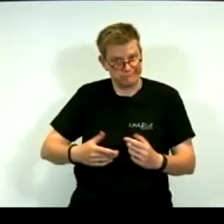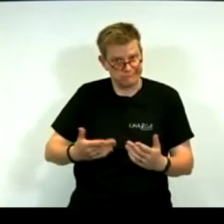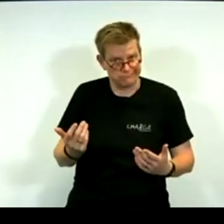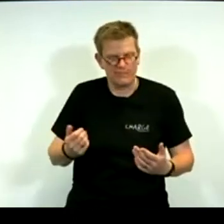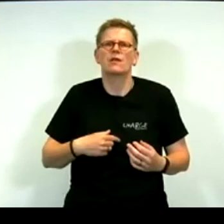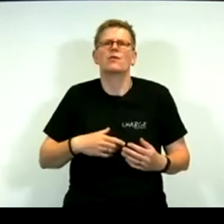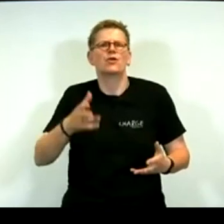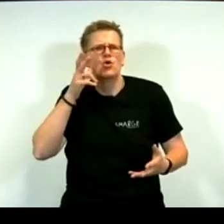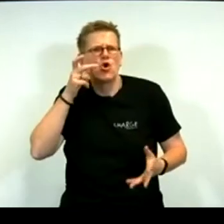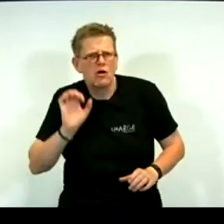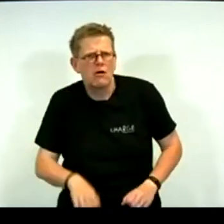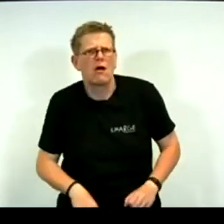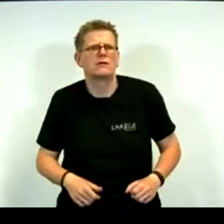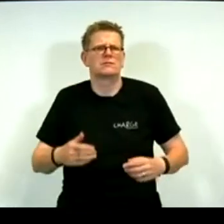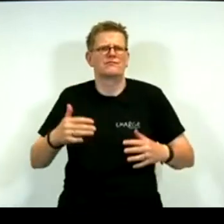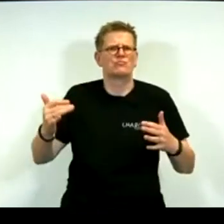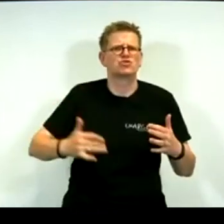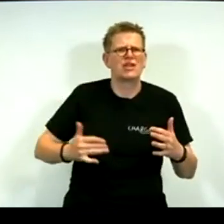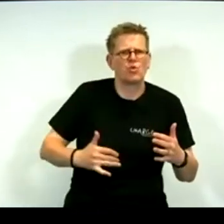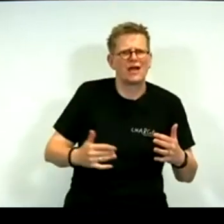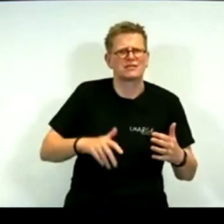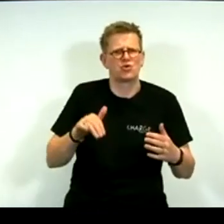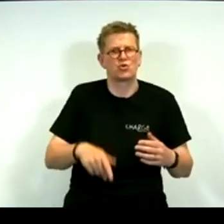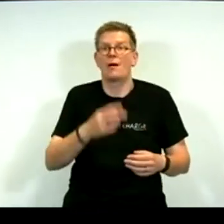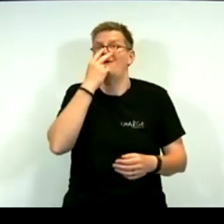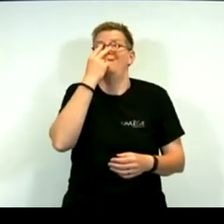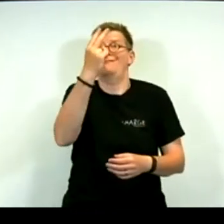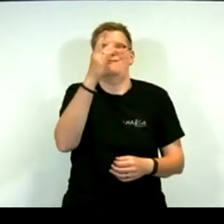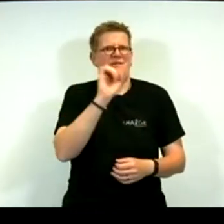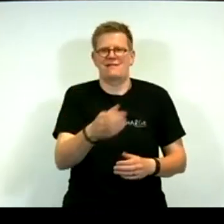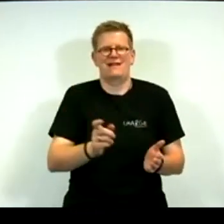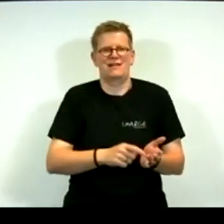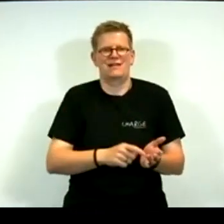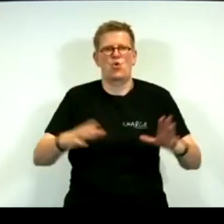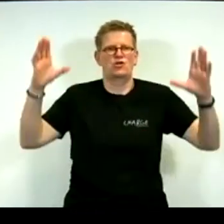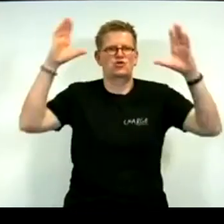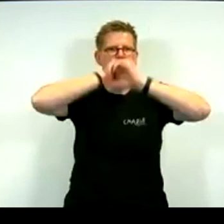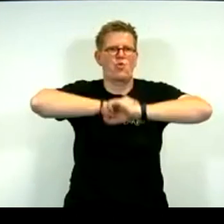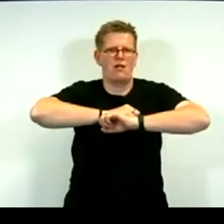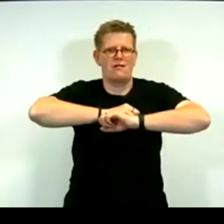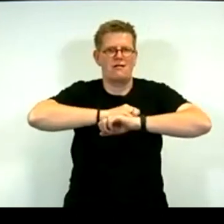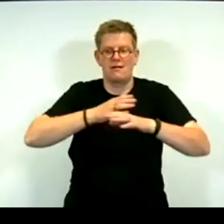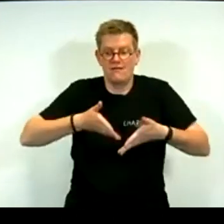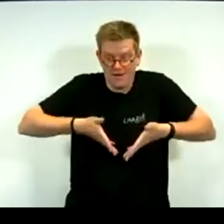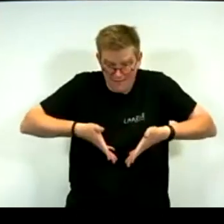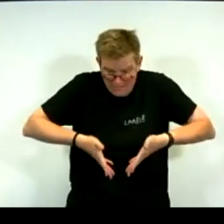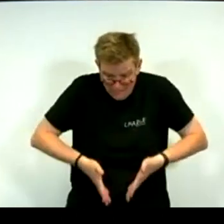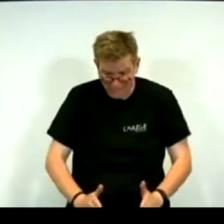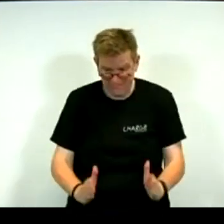completely dark environment. So when a baby is born without charge, a perfectly healthy